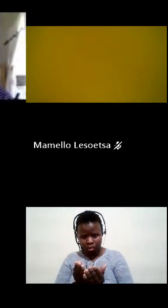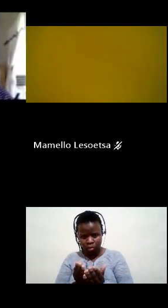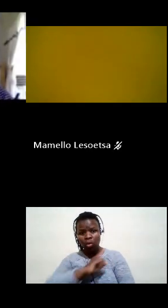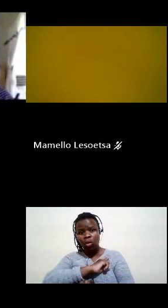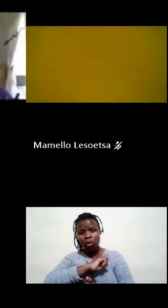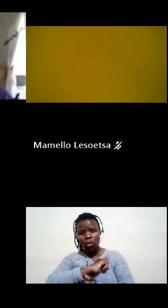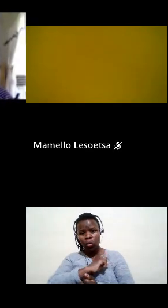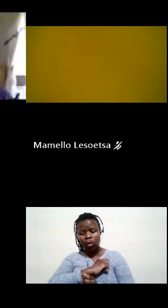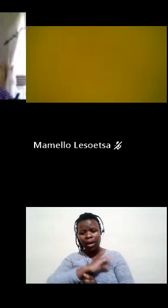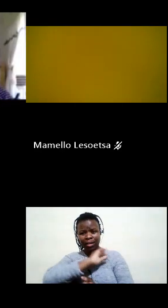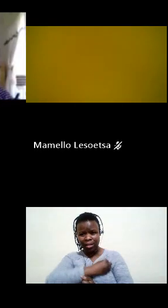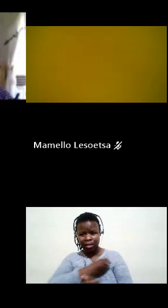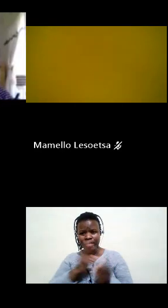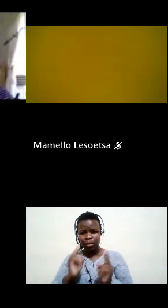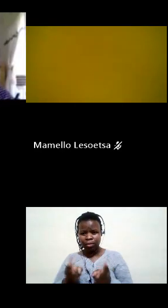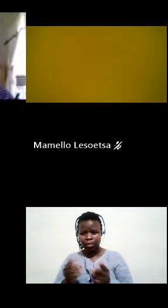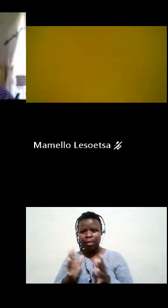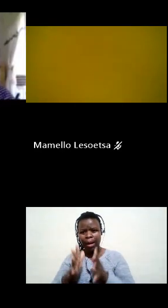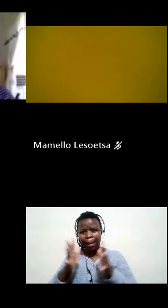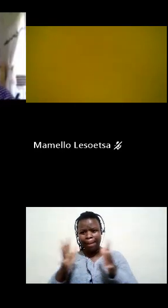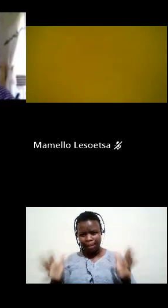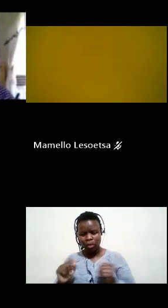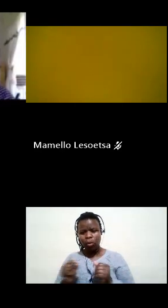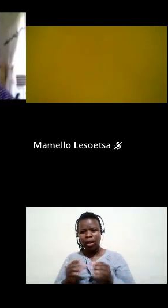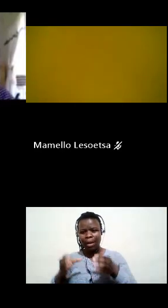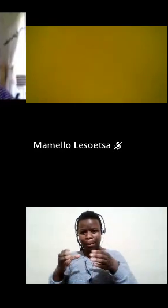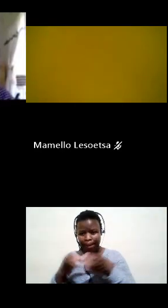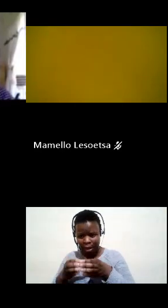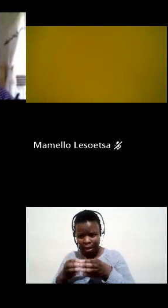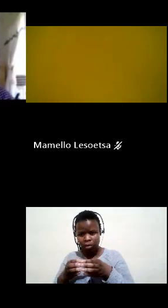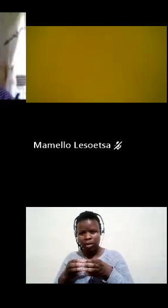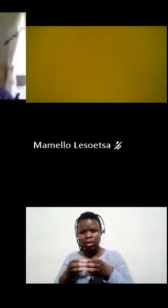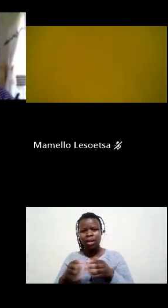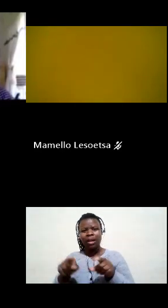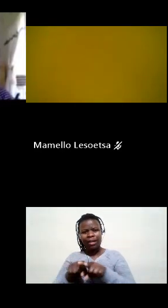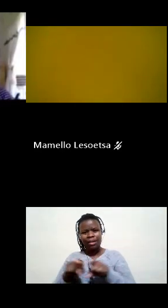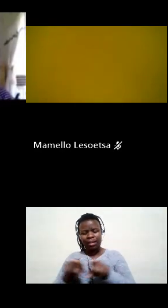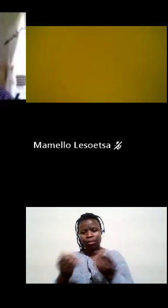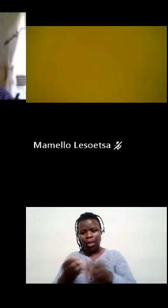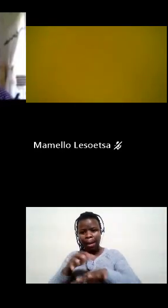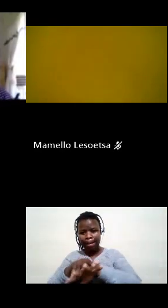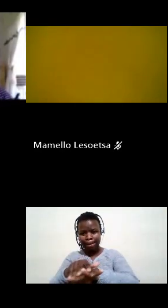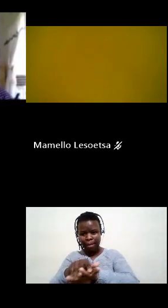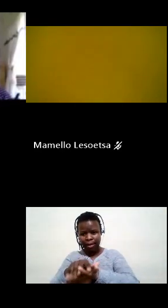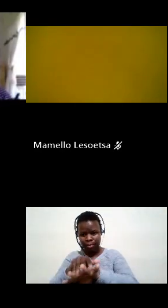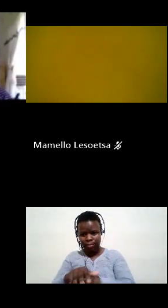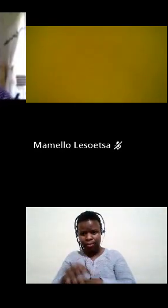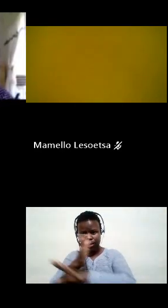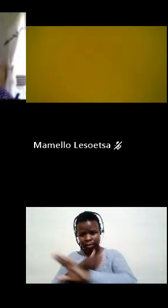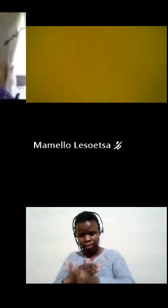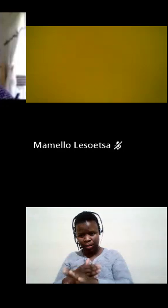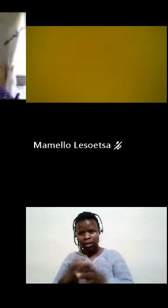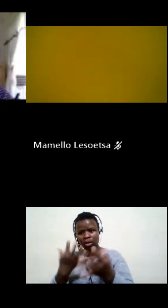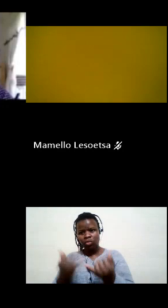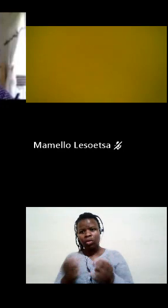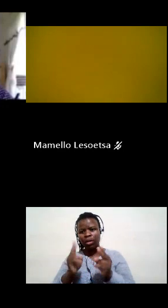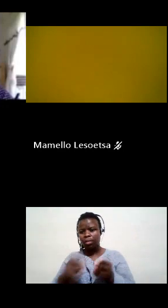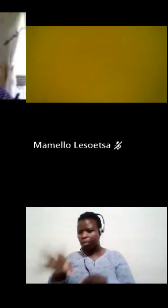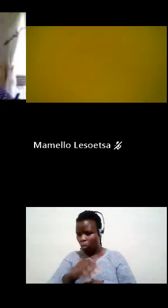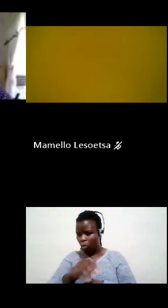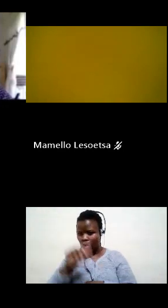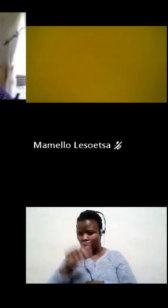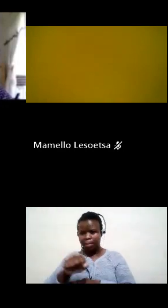biggest minority of the world, they are in mainstream spaces. So all people should be educated, especially